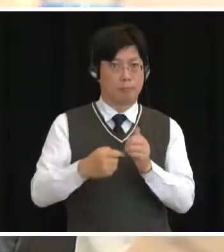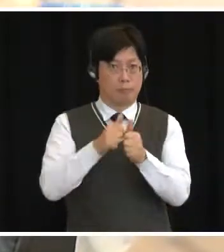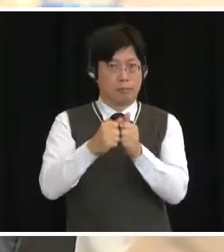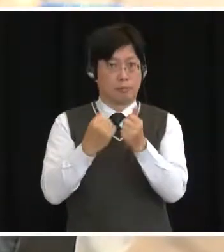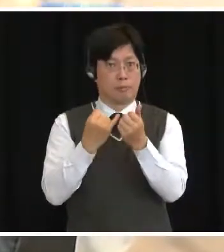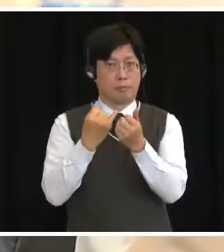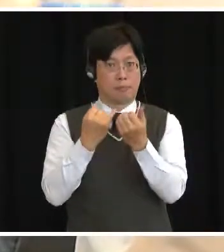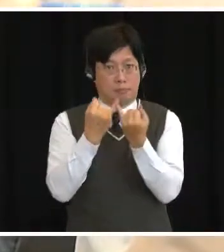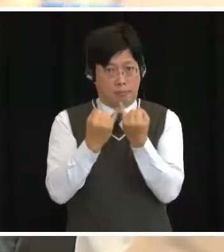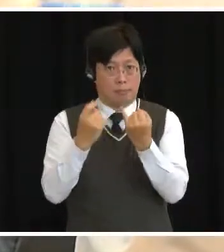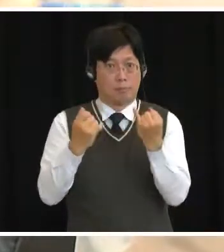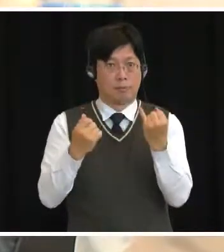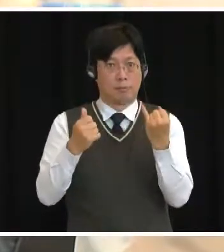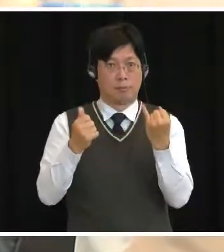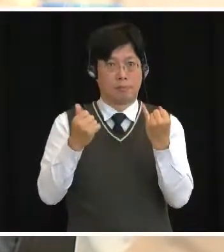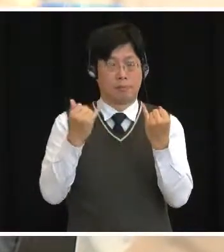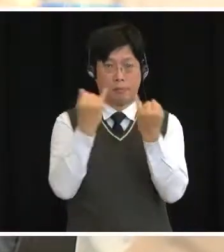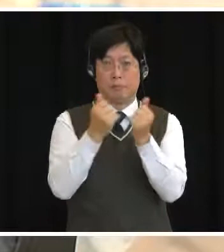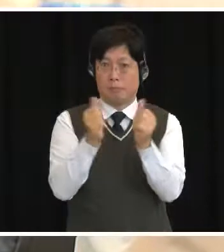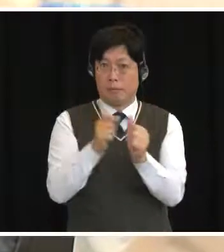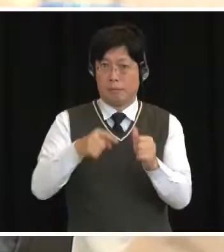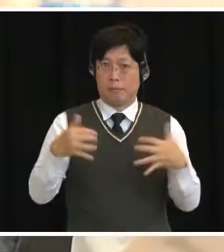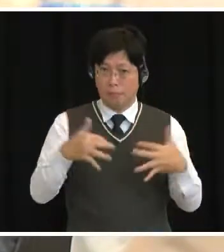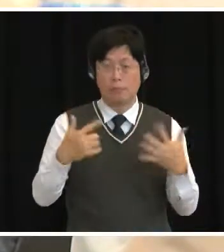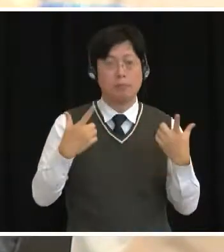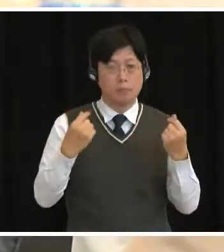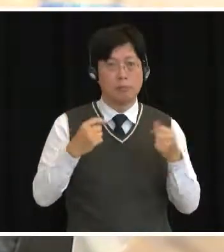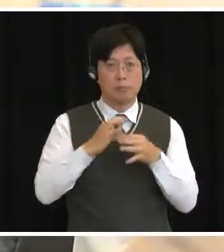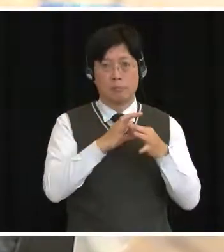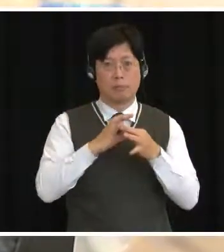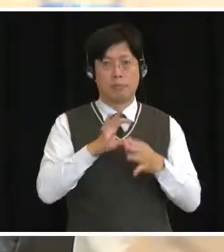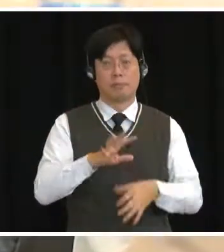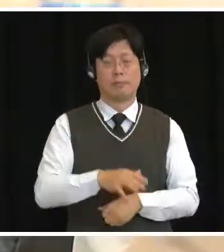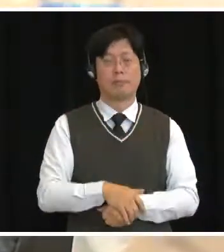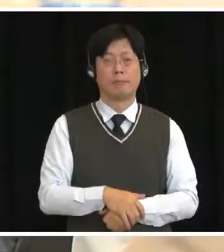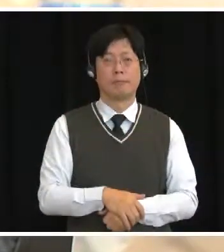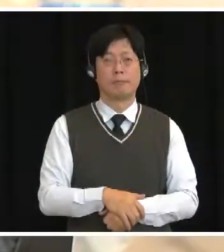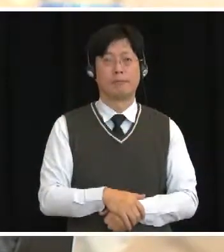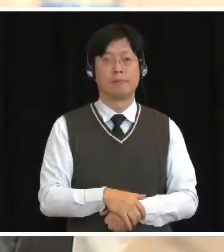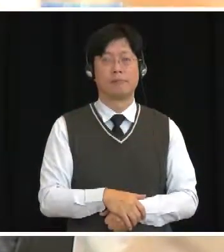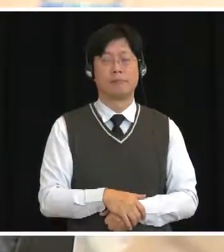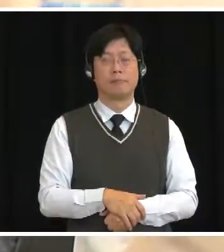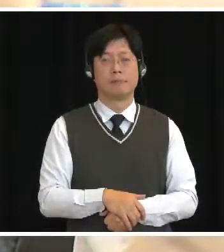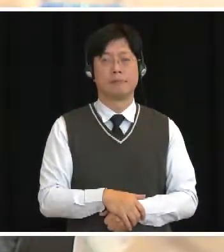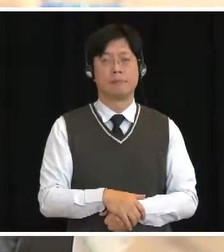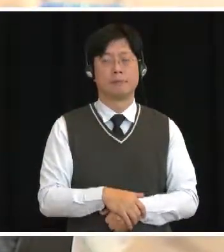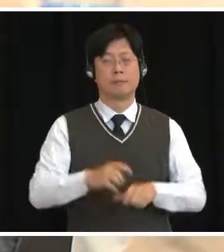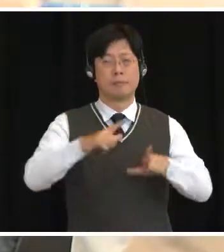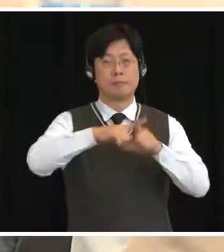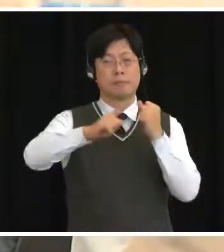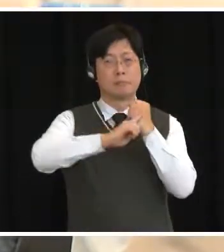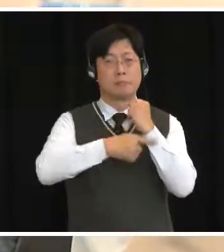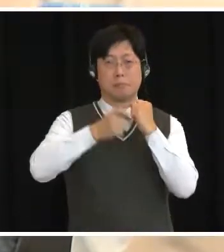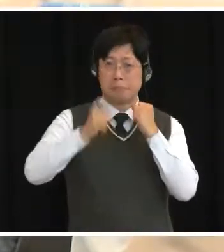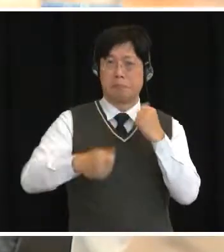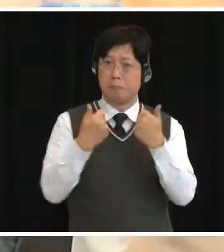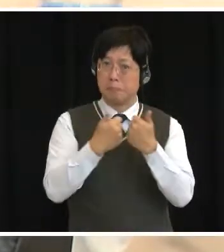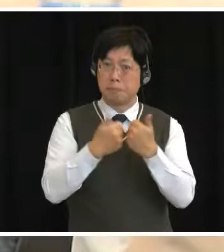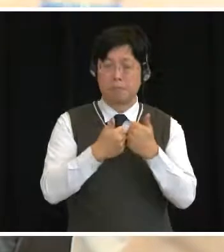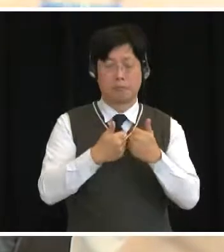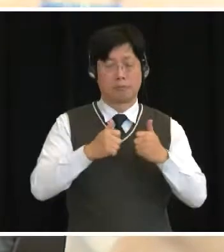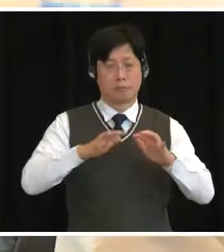revising upwards the gross age of marriage, they inevitably also